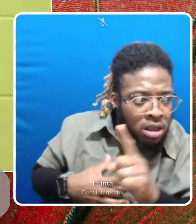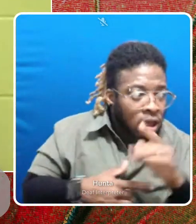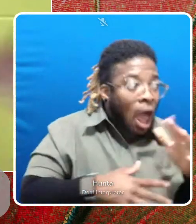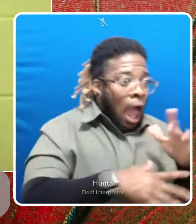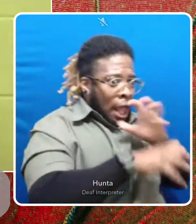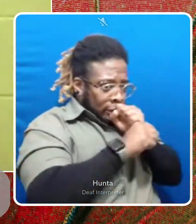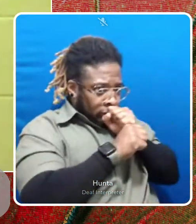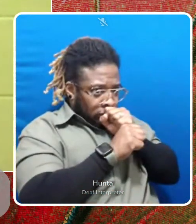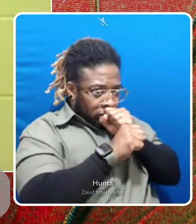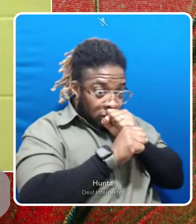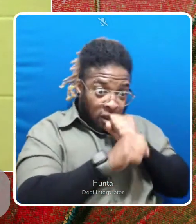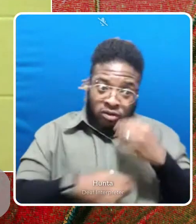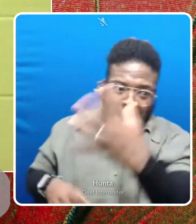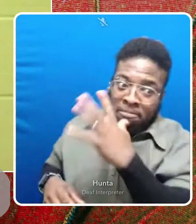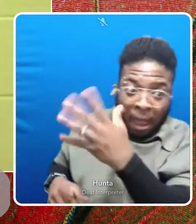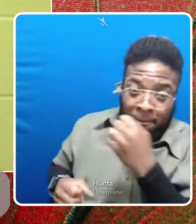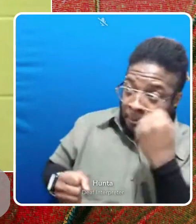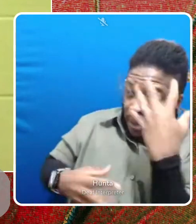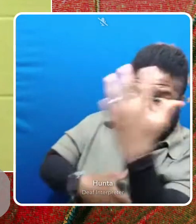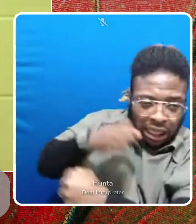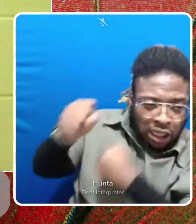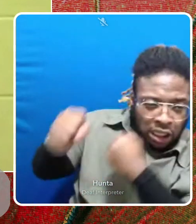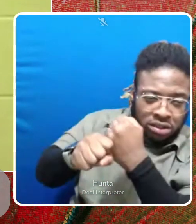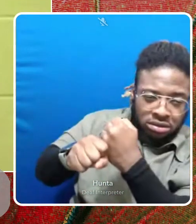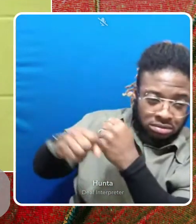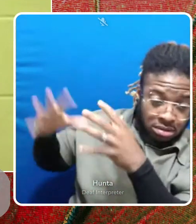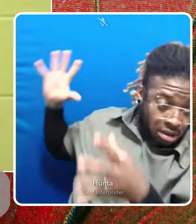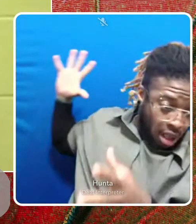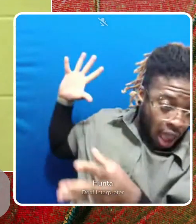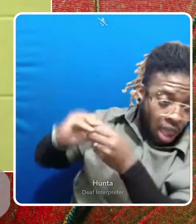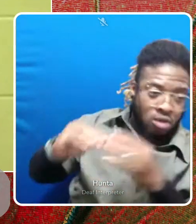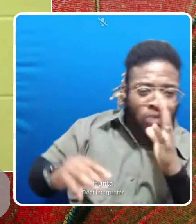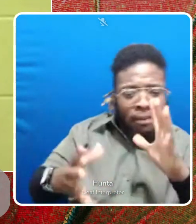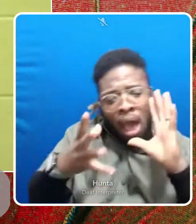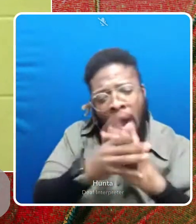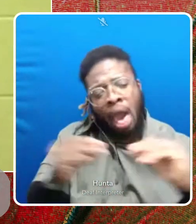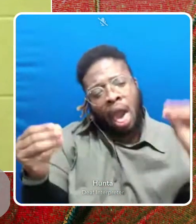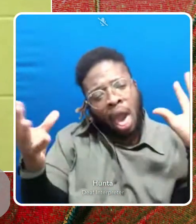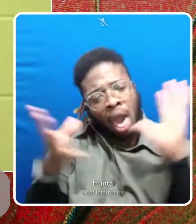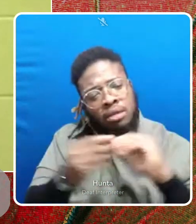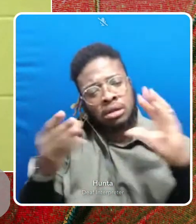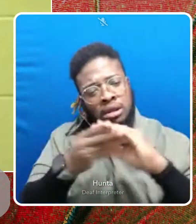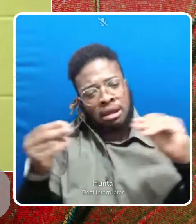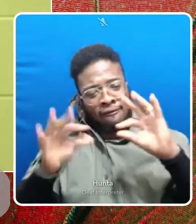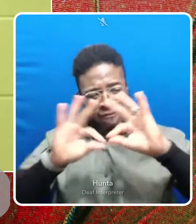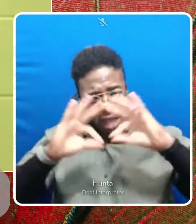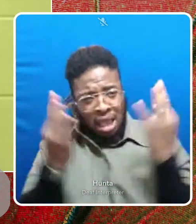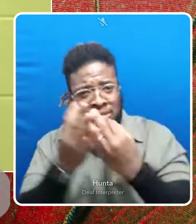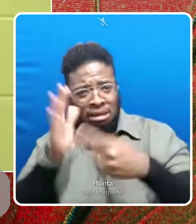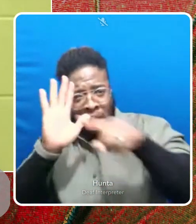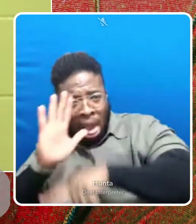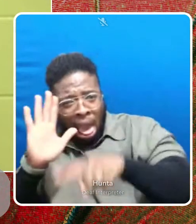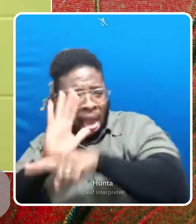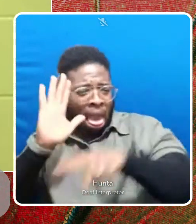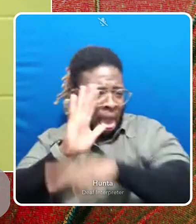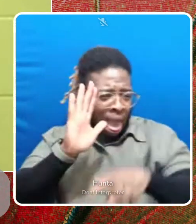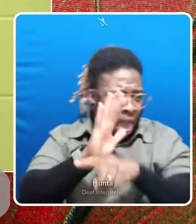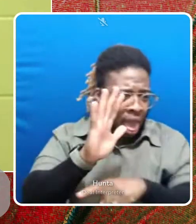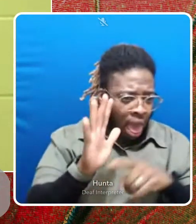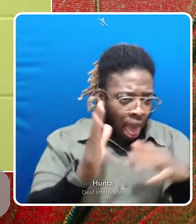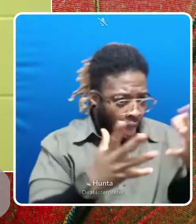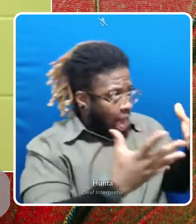secrets Grandma poured thick over me, manipulating me with that bittersweet truth. No wonder I grew up so fast. Like that